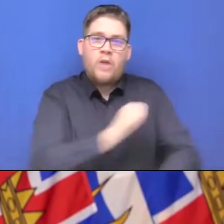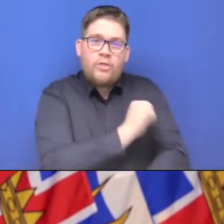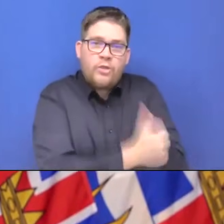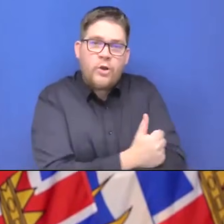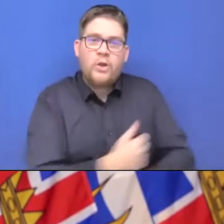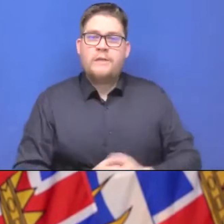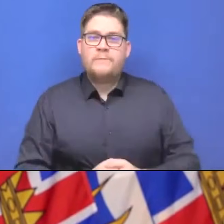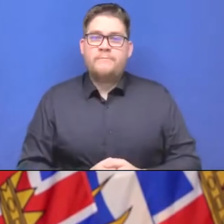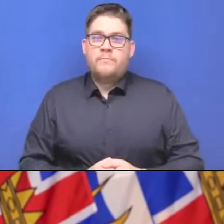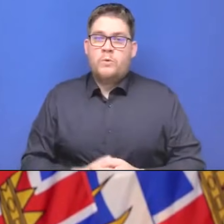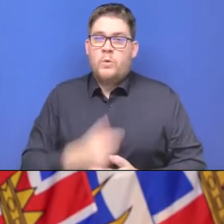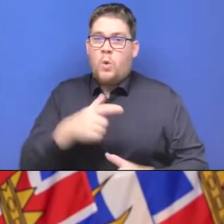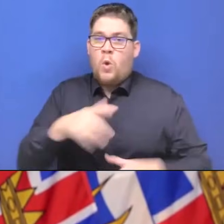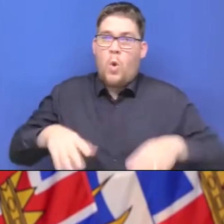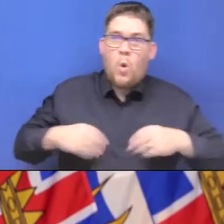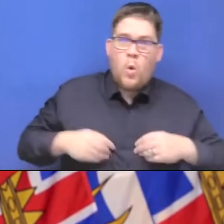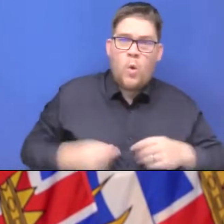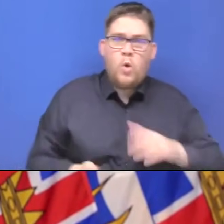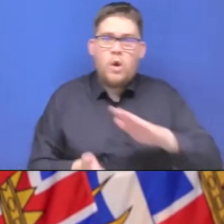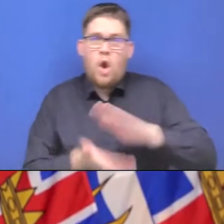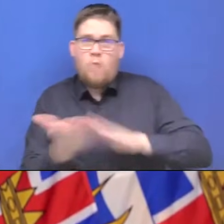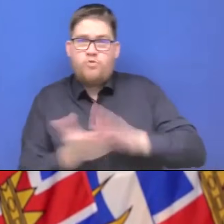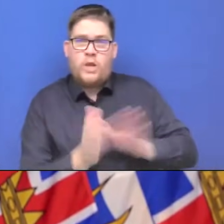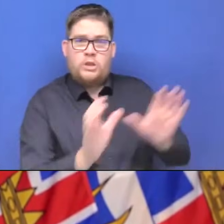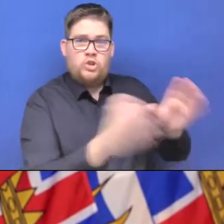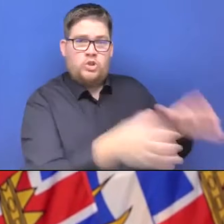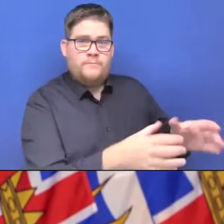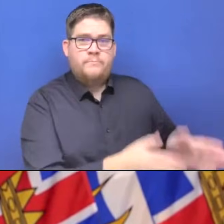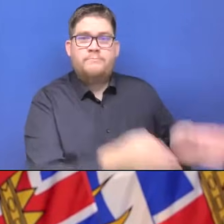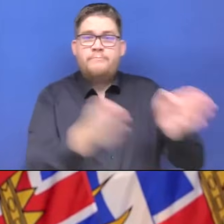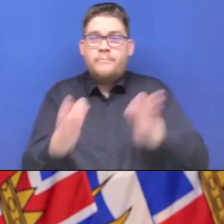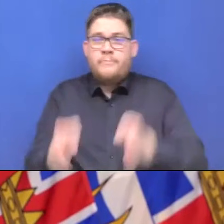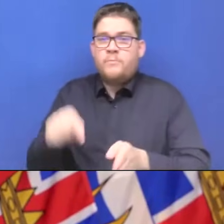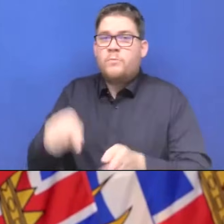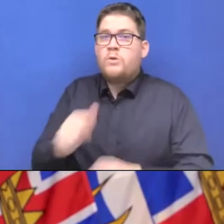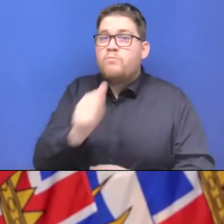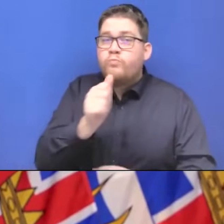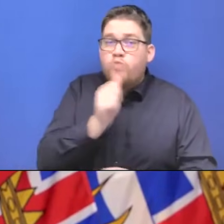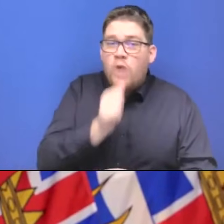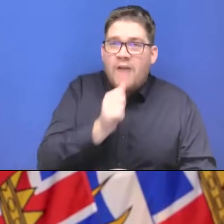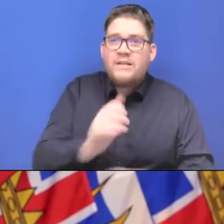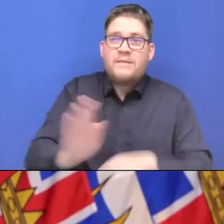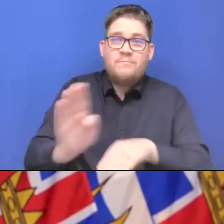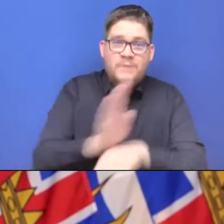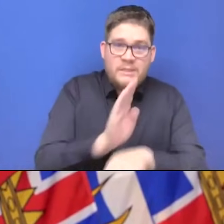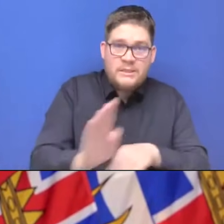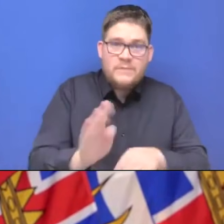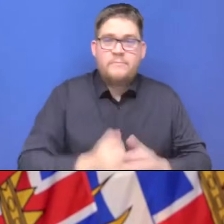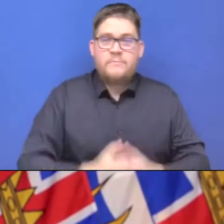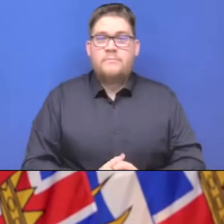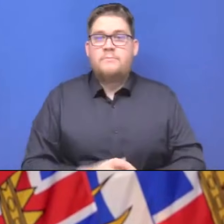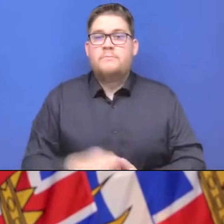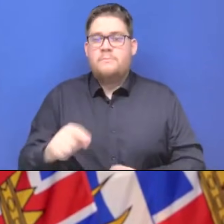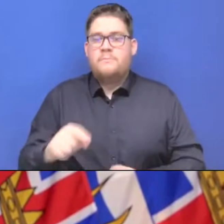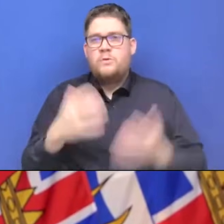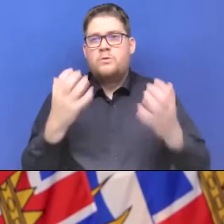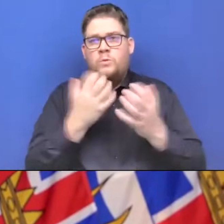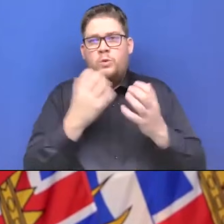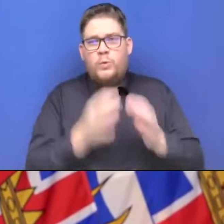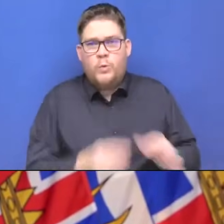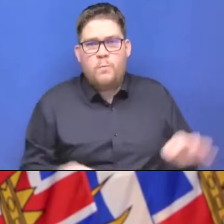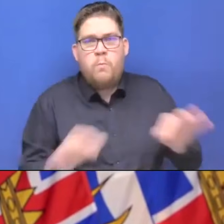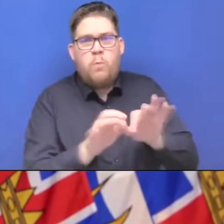which have health authority owned and operated employees, and other employees. But this is a significant moment for them. And we're